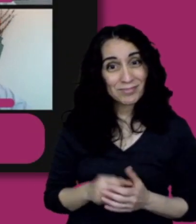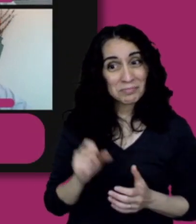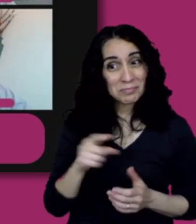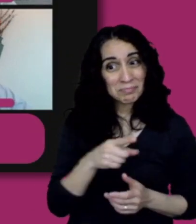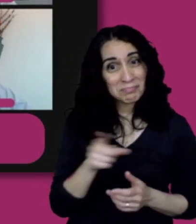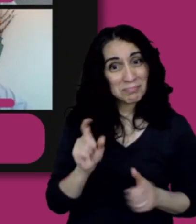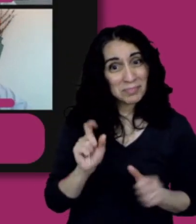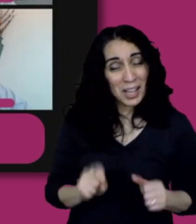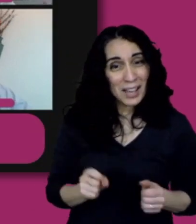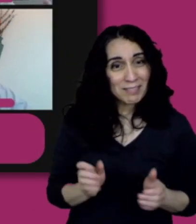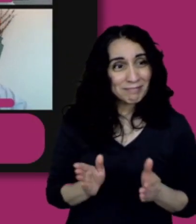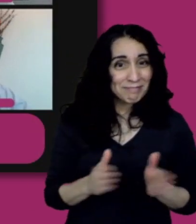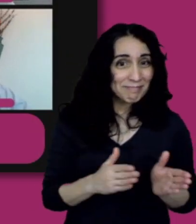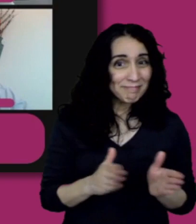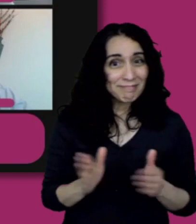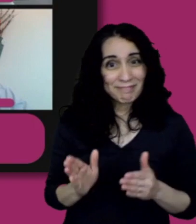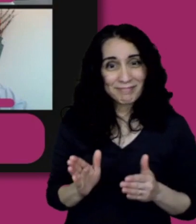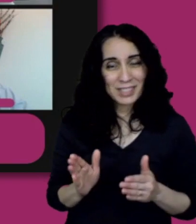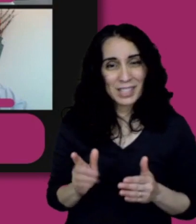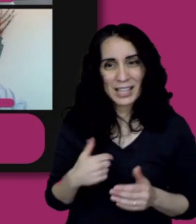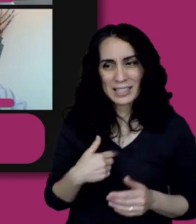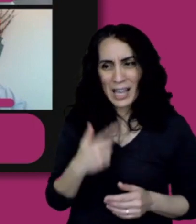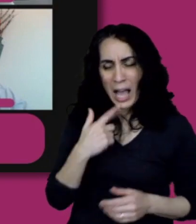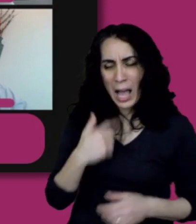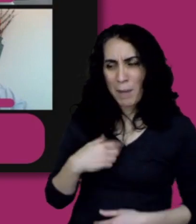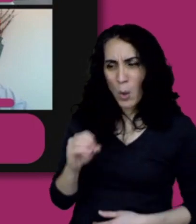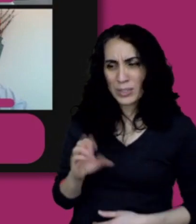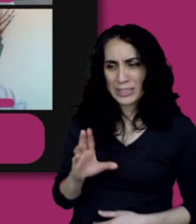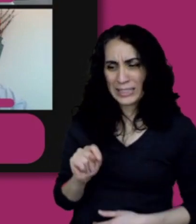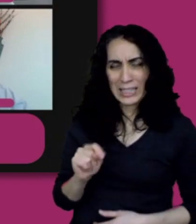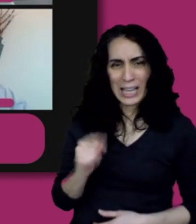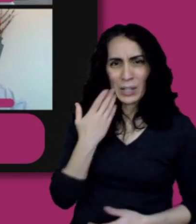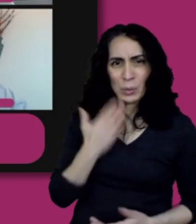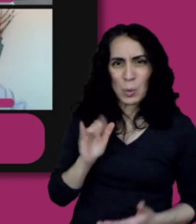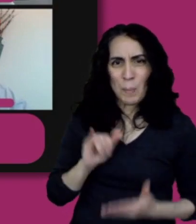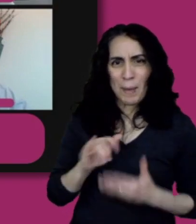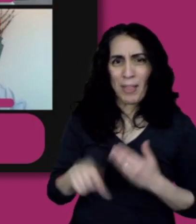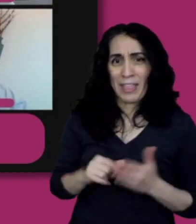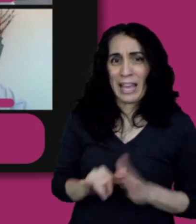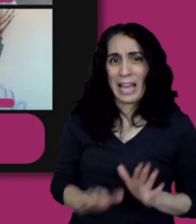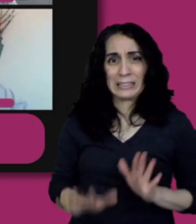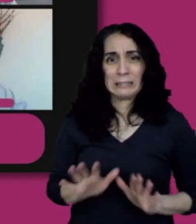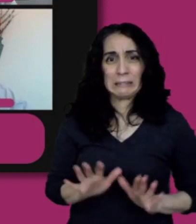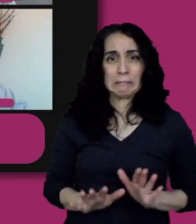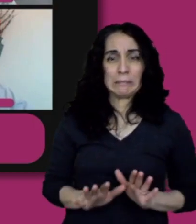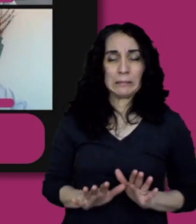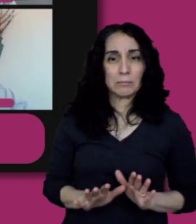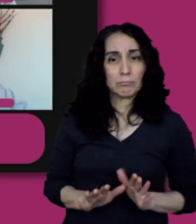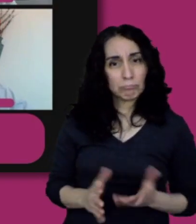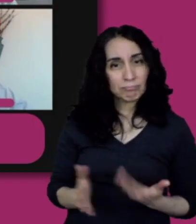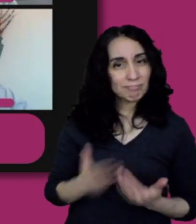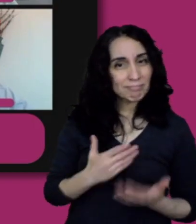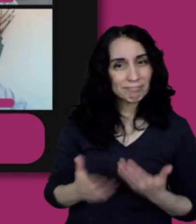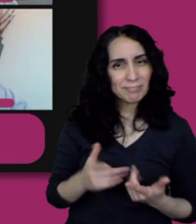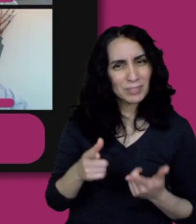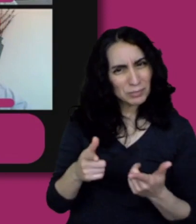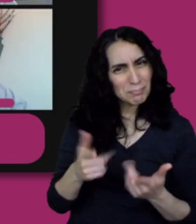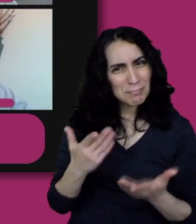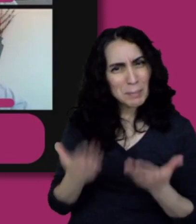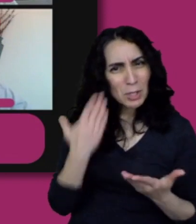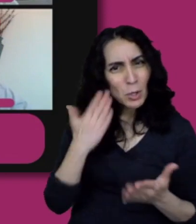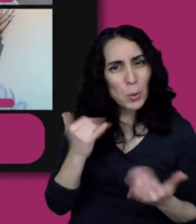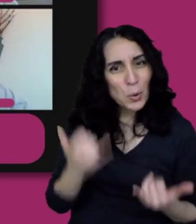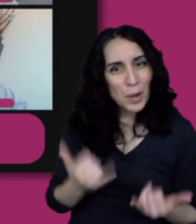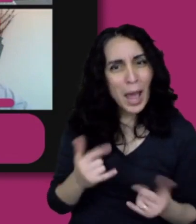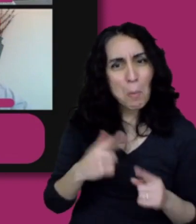you're able to pivot, so when people say like, well, I'm an OT, I don't know this, or whoever, maybe not